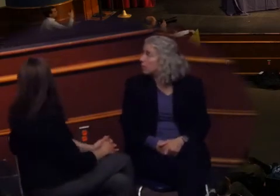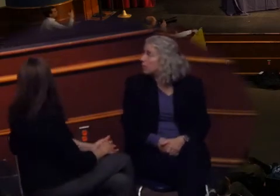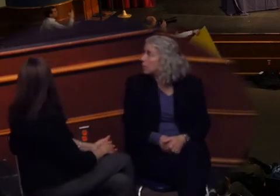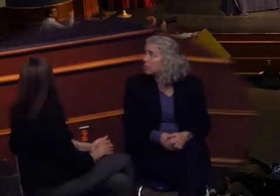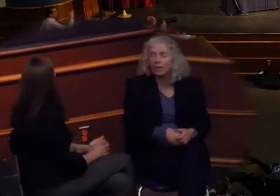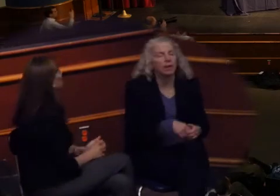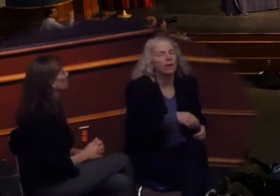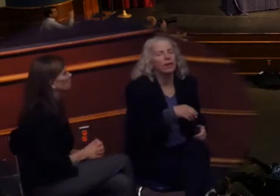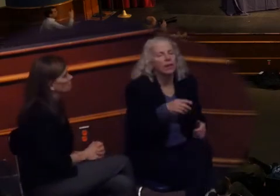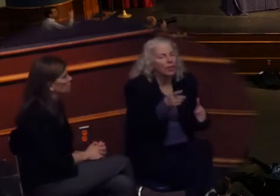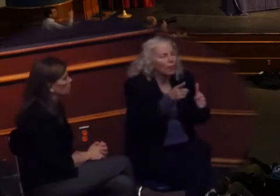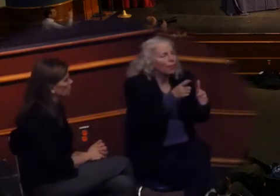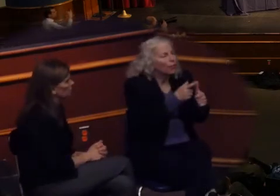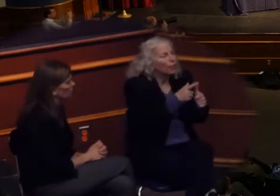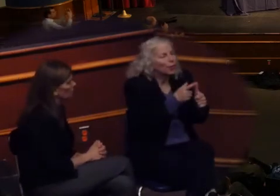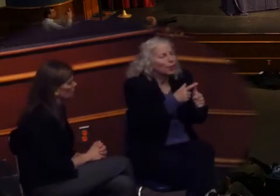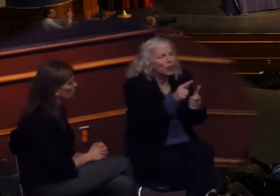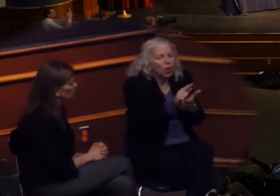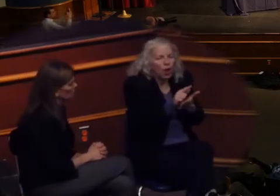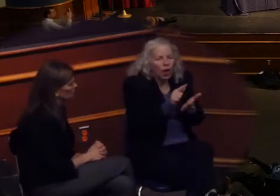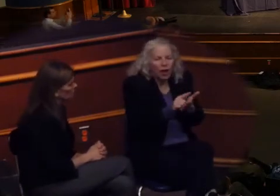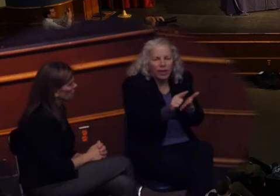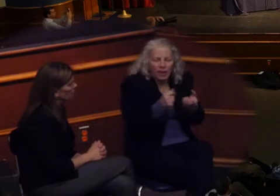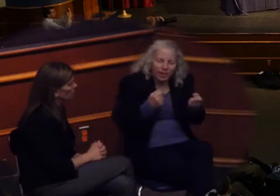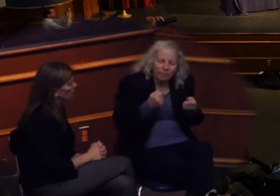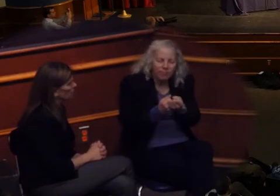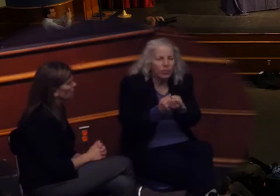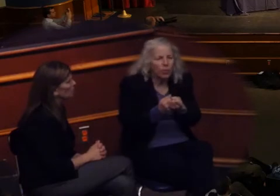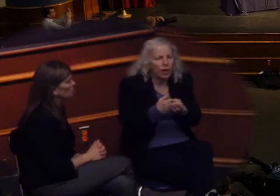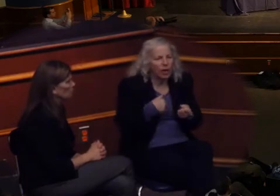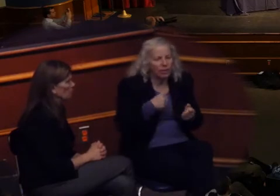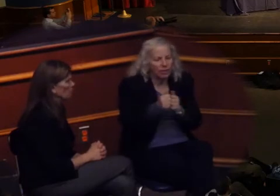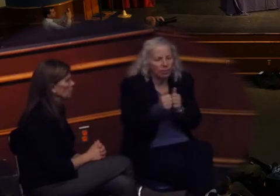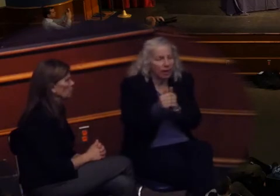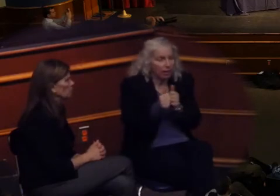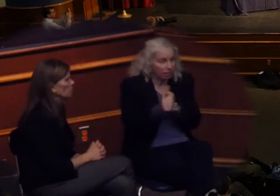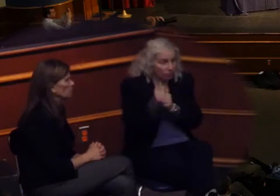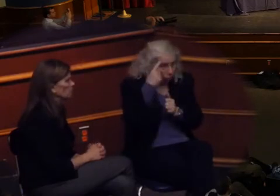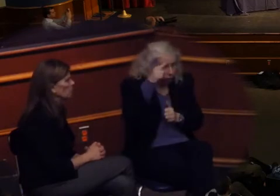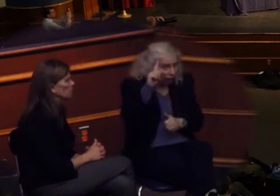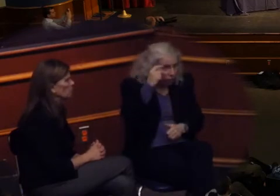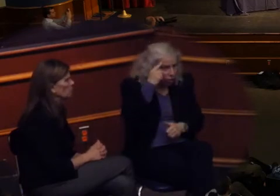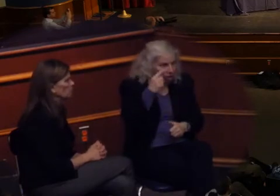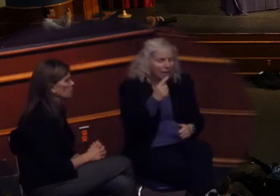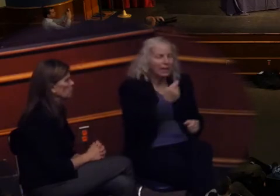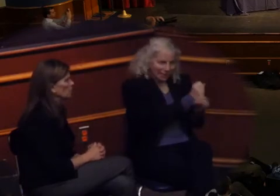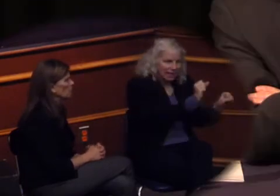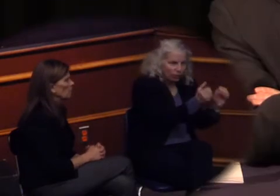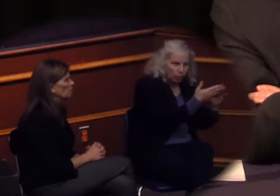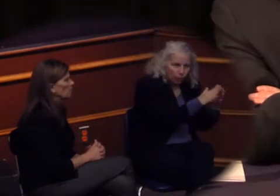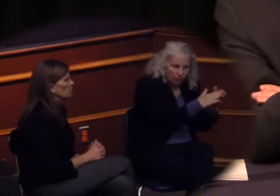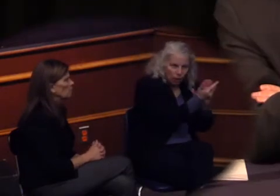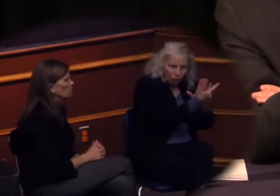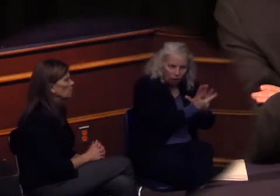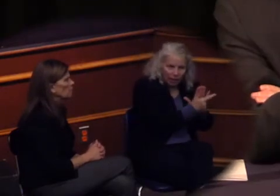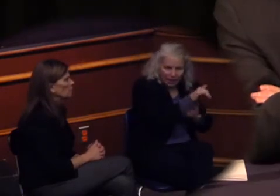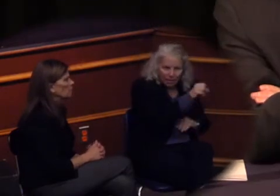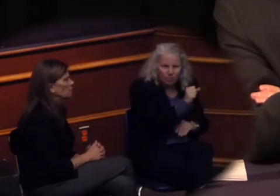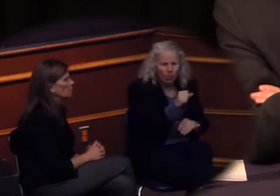The first piece of legislation I supported as a candidate for governor was the Safe Communities Act. But we need more than laws.